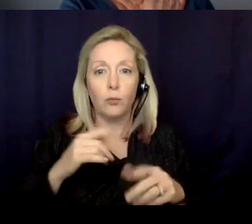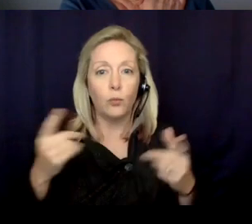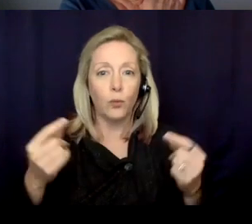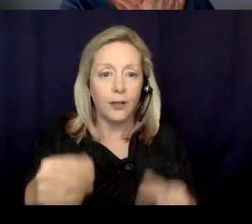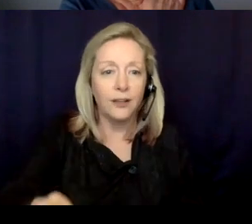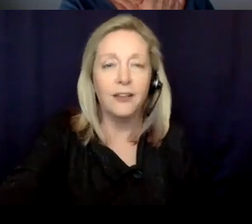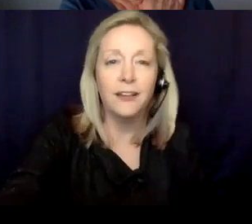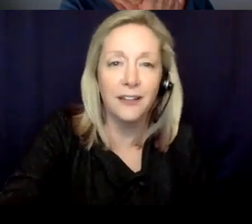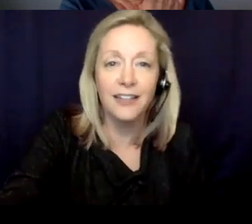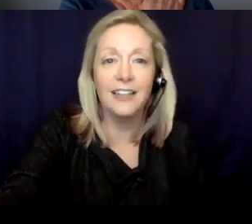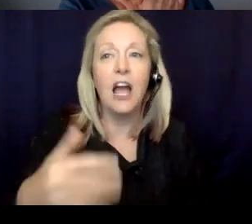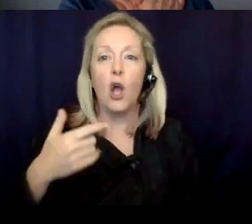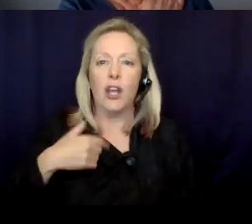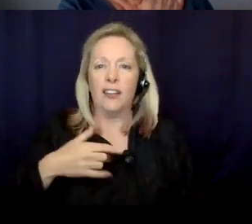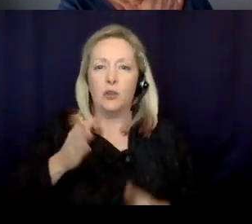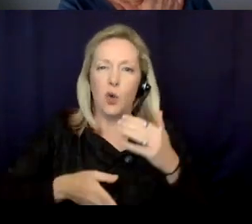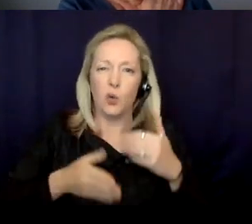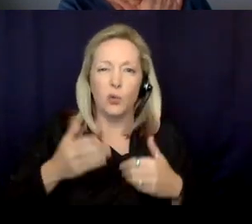Anna, give me a sign.